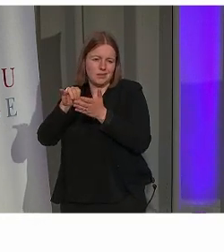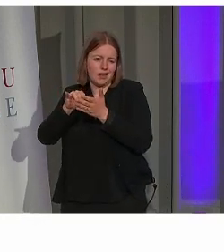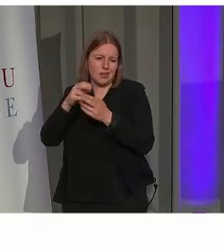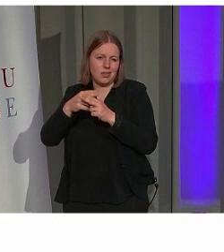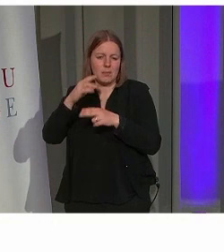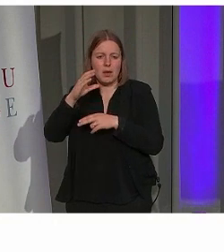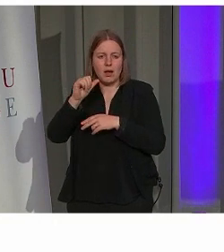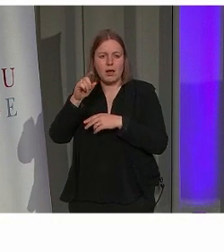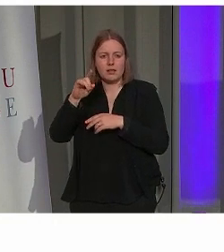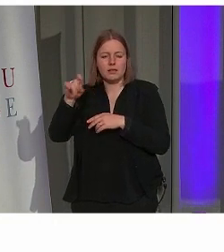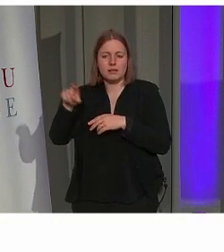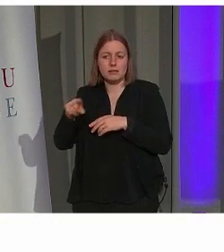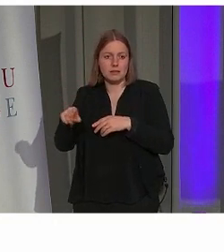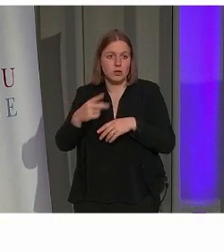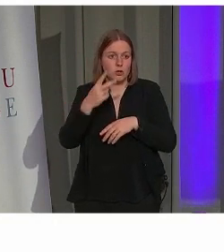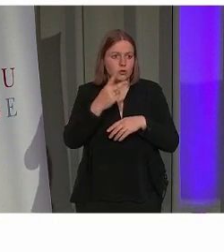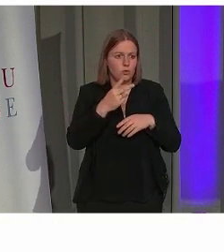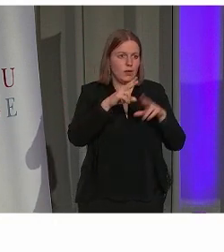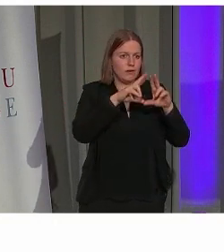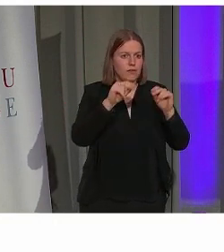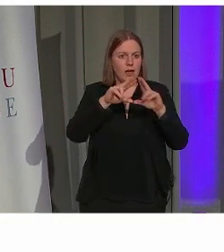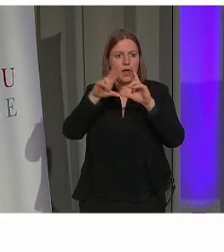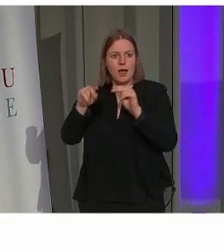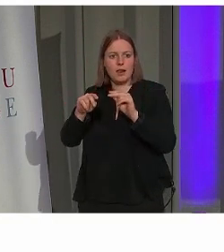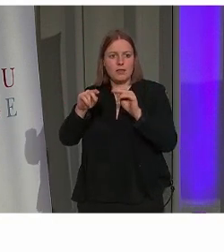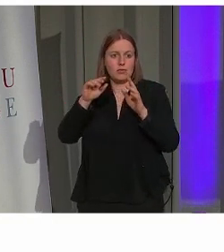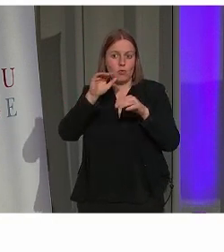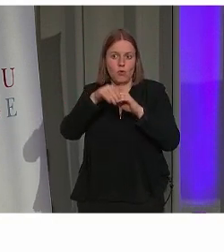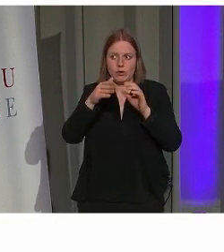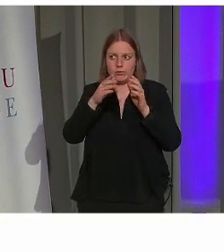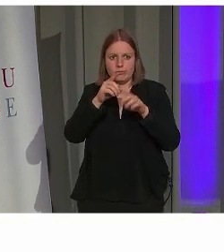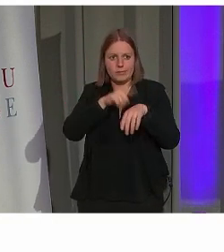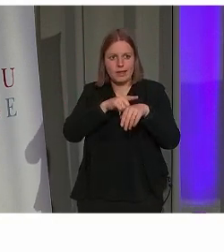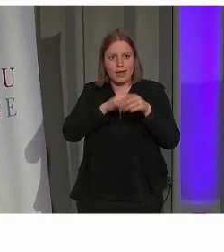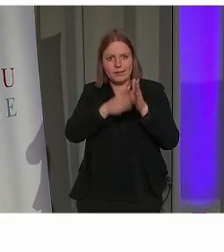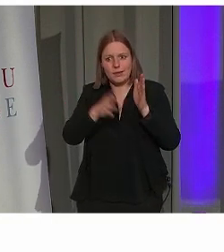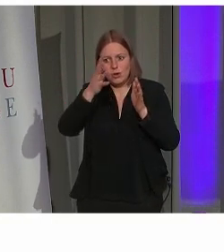2 Roman stories for you, siesta. Let's go.